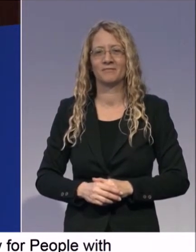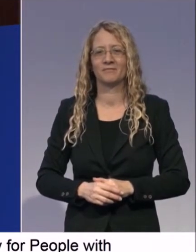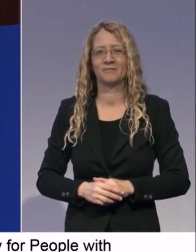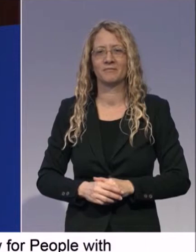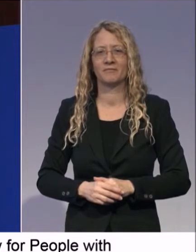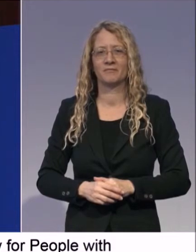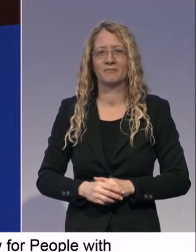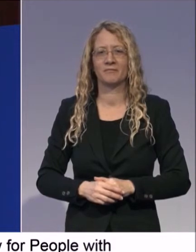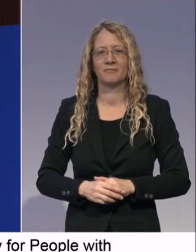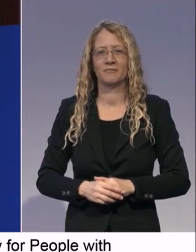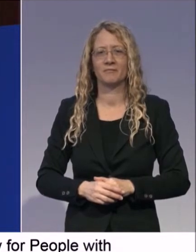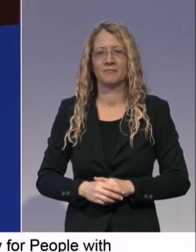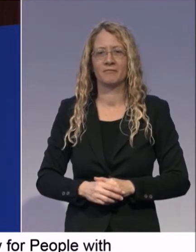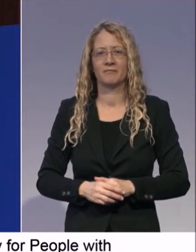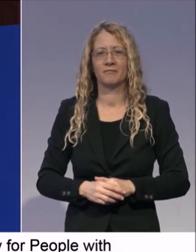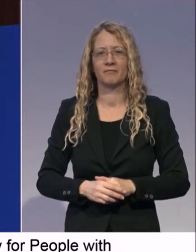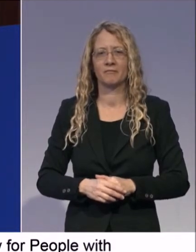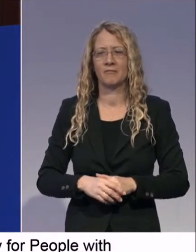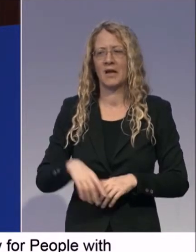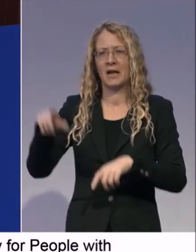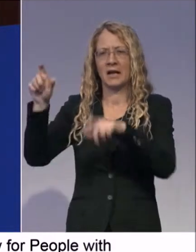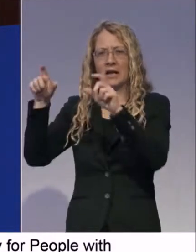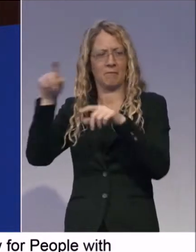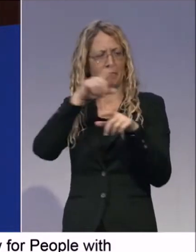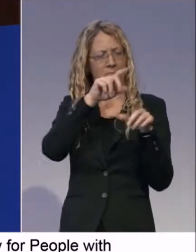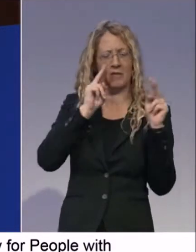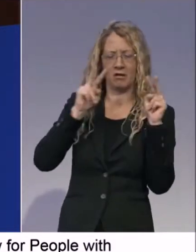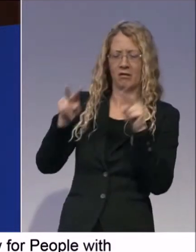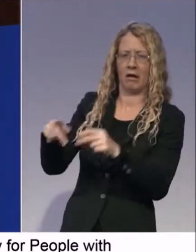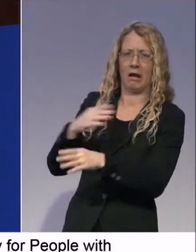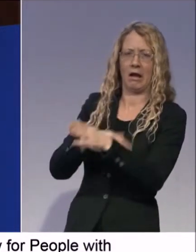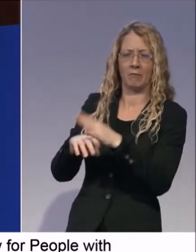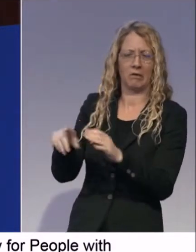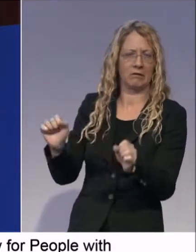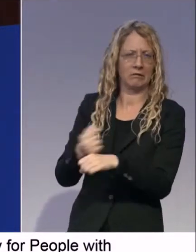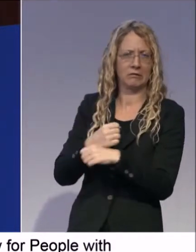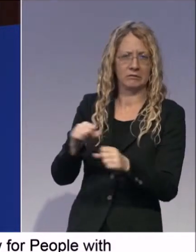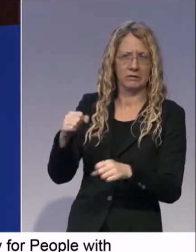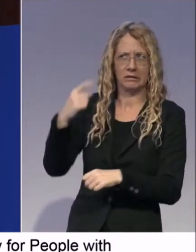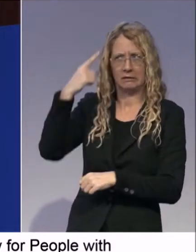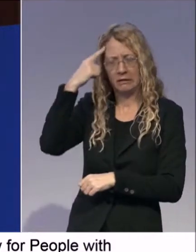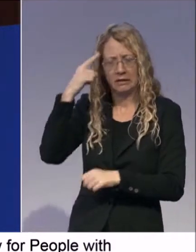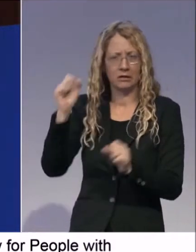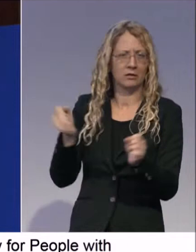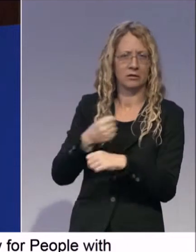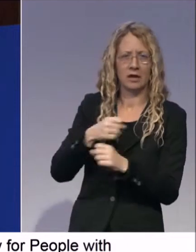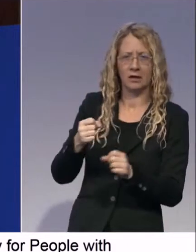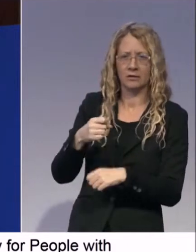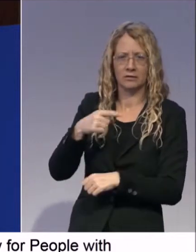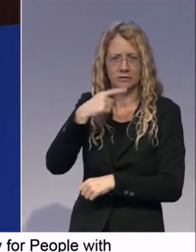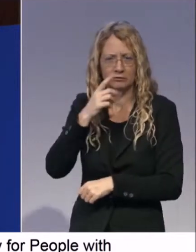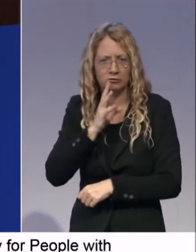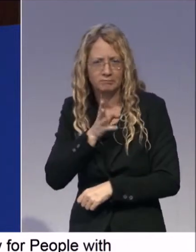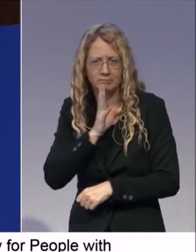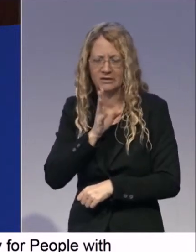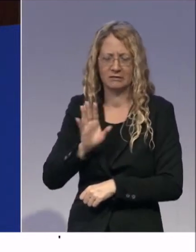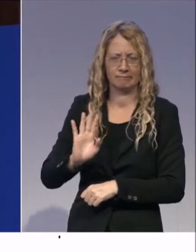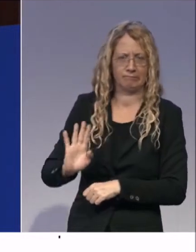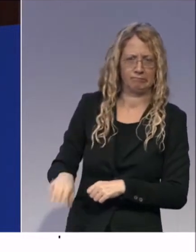cannot understand. And we really need to understand that